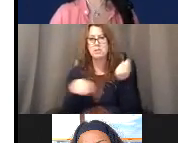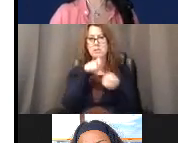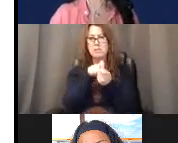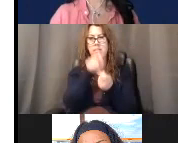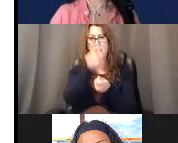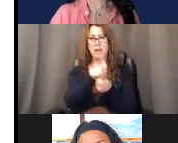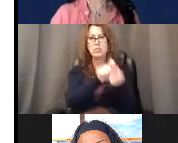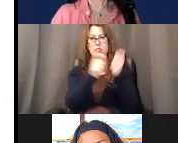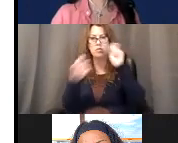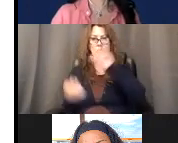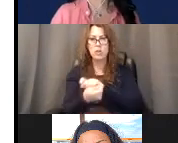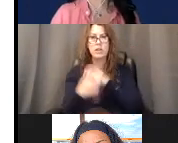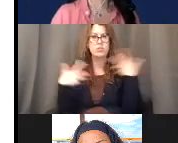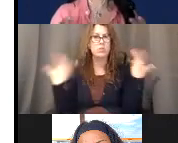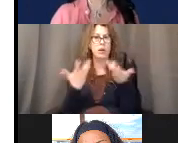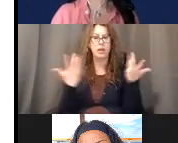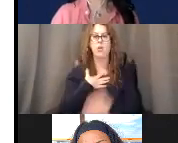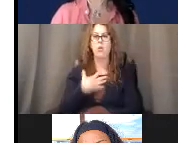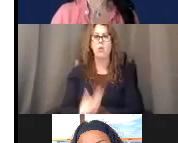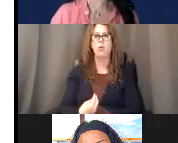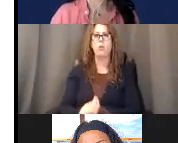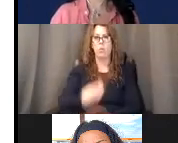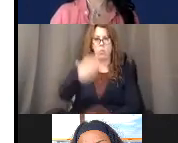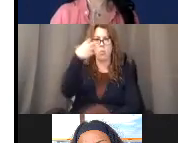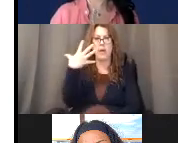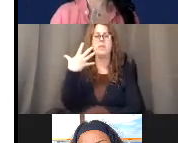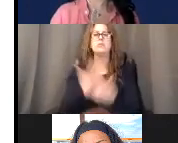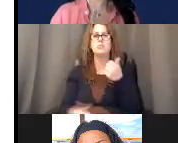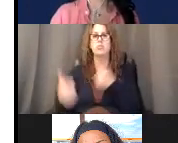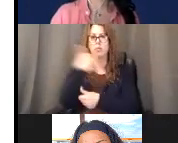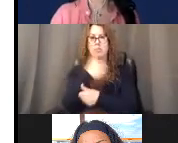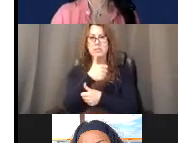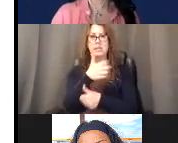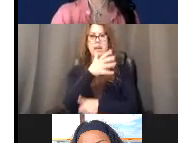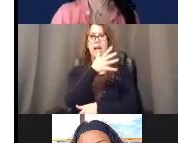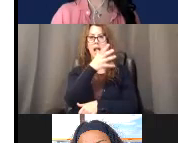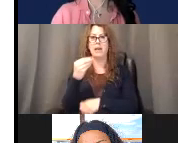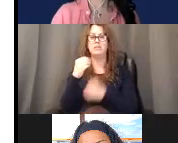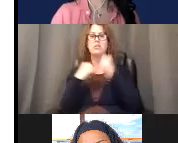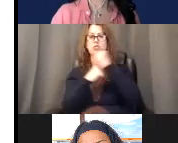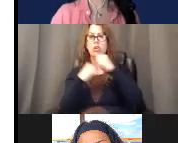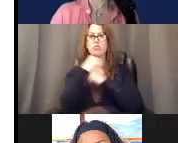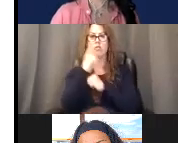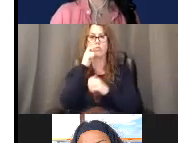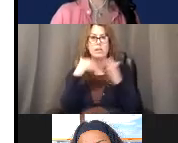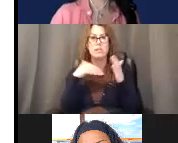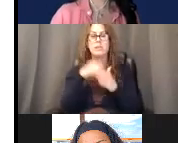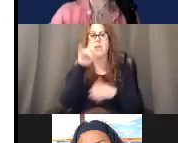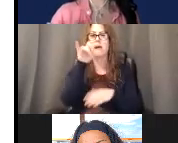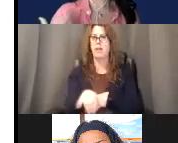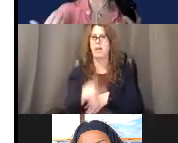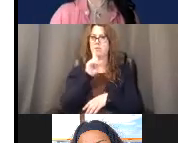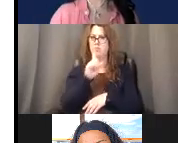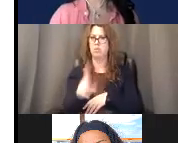and structural racism, there is an evil genius to that design. So there's no shame in realizing, oh man, I've